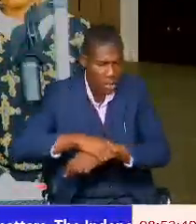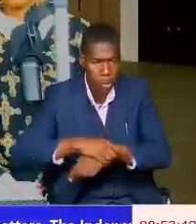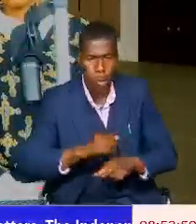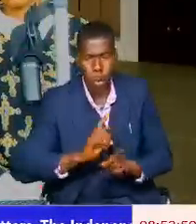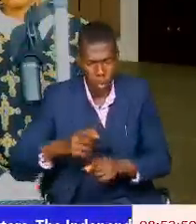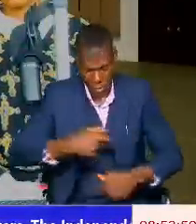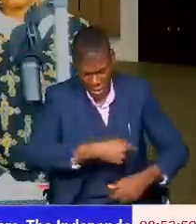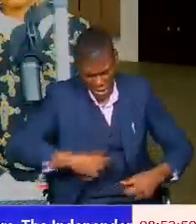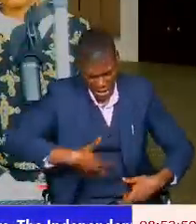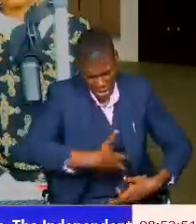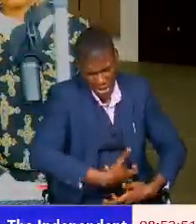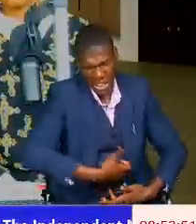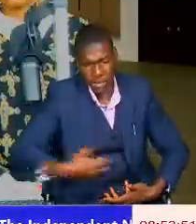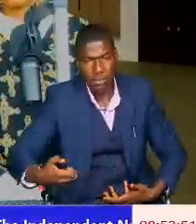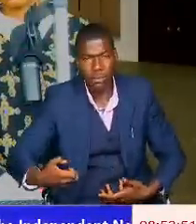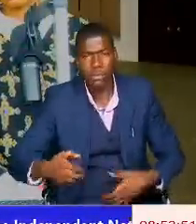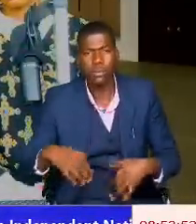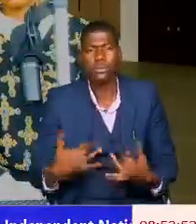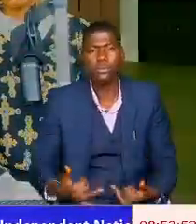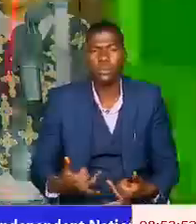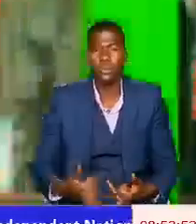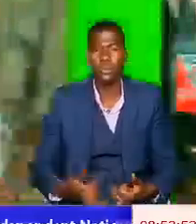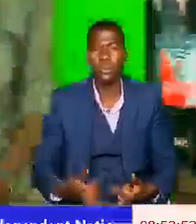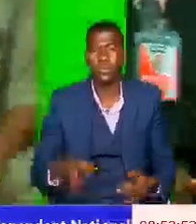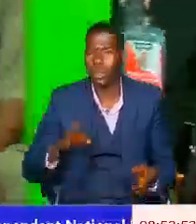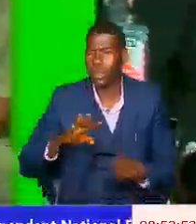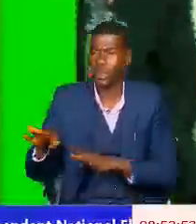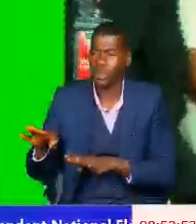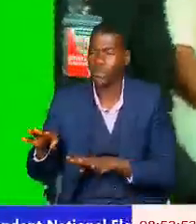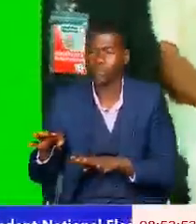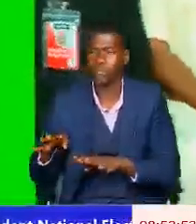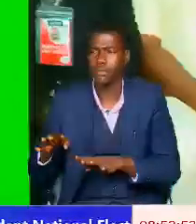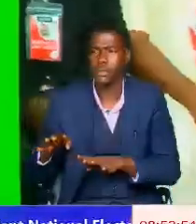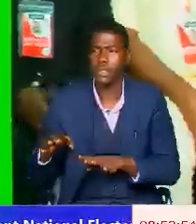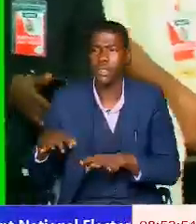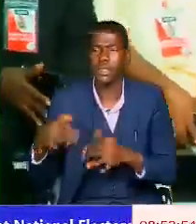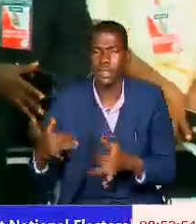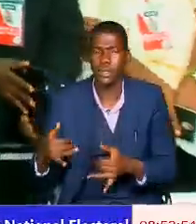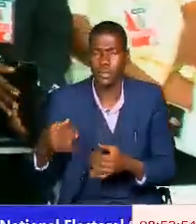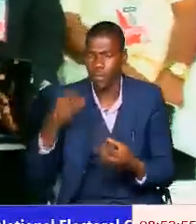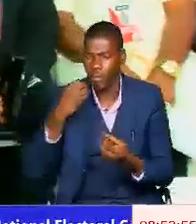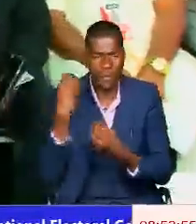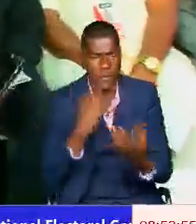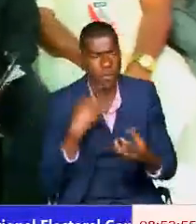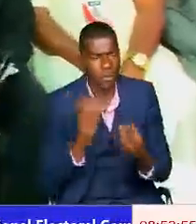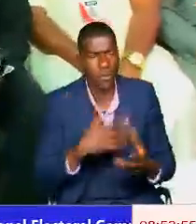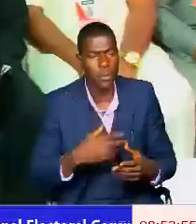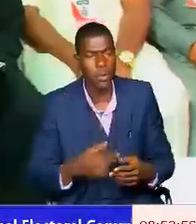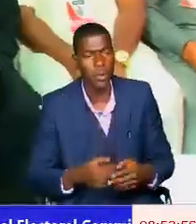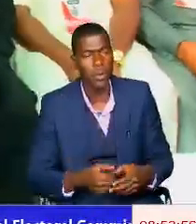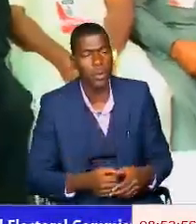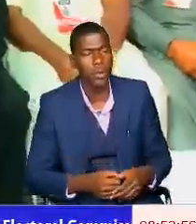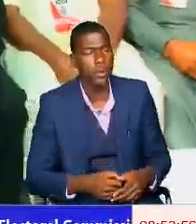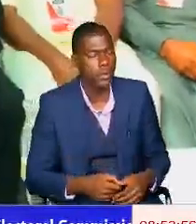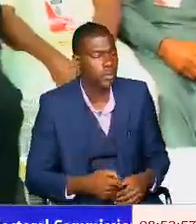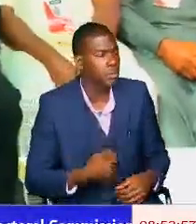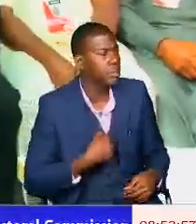resume. Why I go even borrow her mouth chop on yours? My dear, open your mouth. What him be your name? My name is